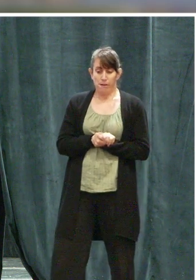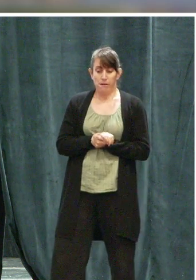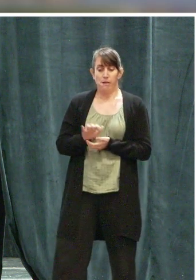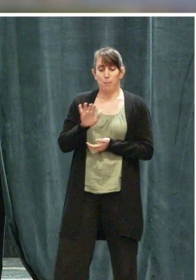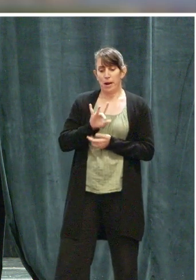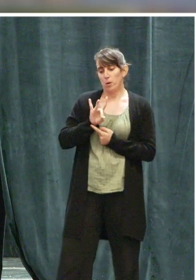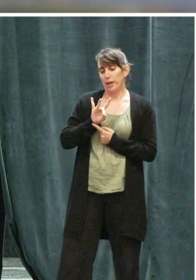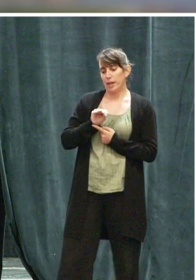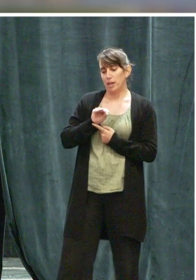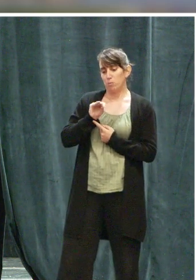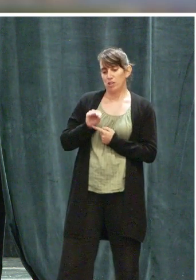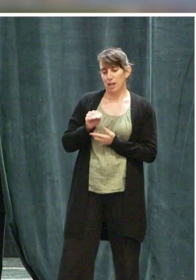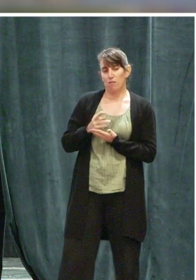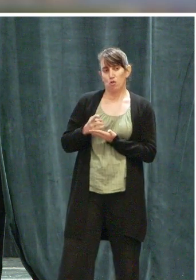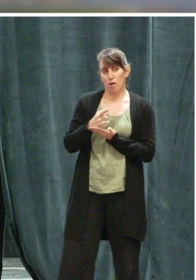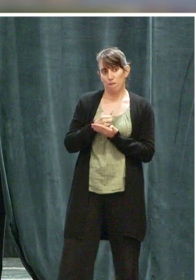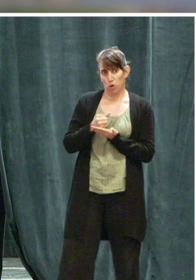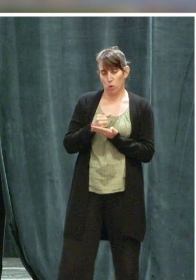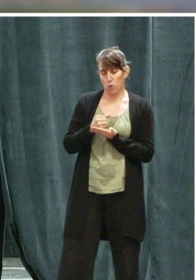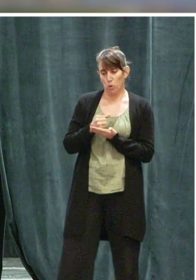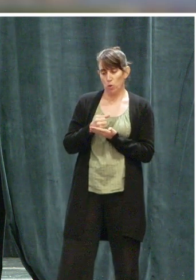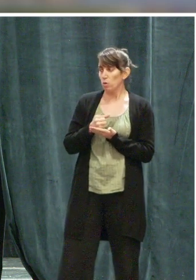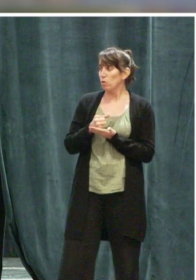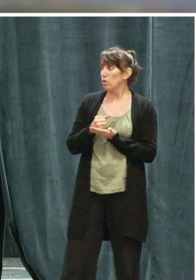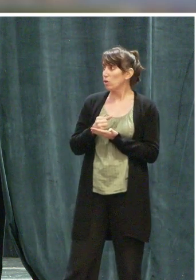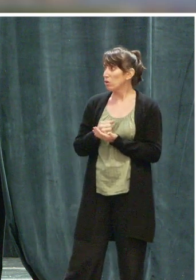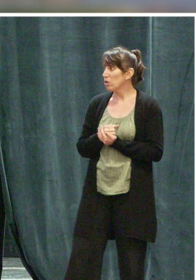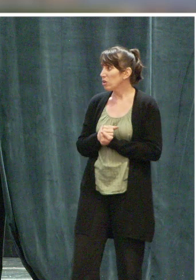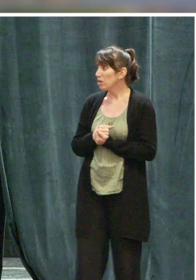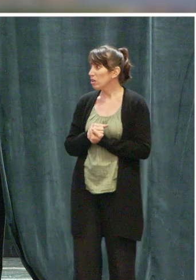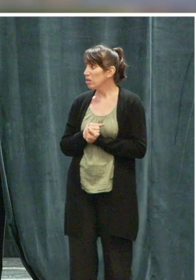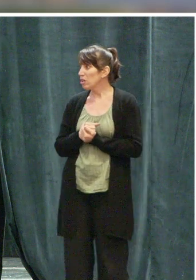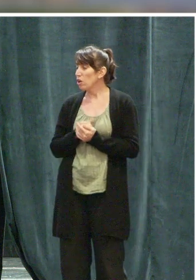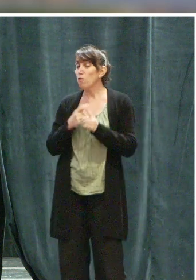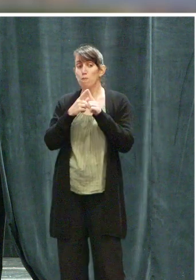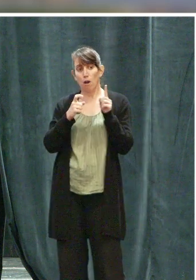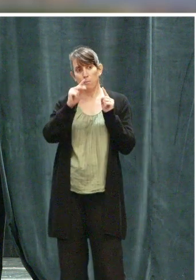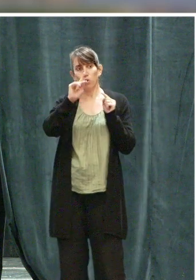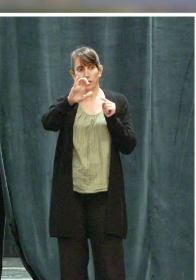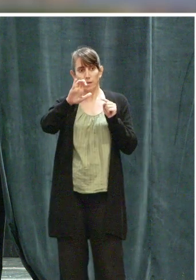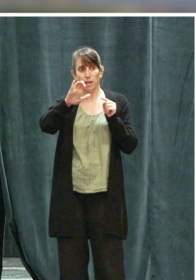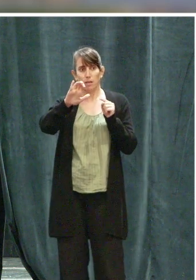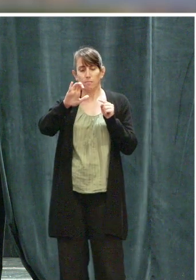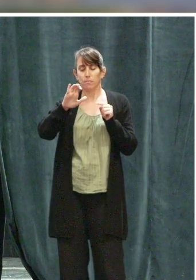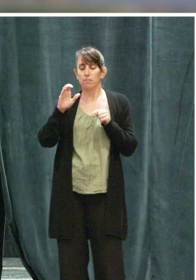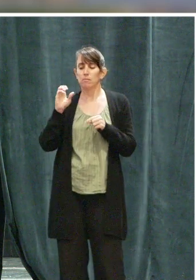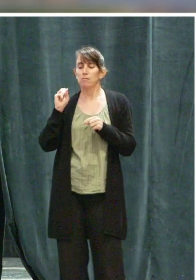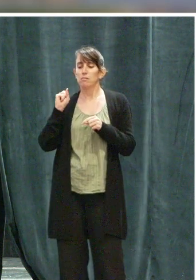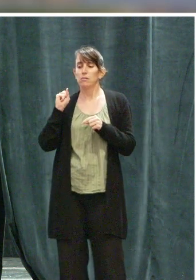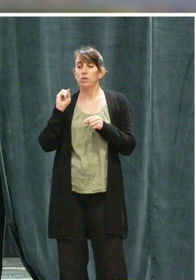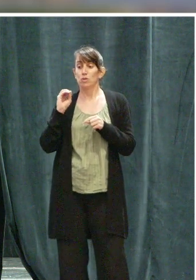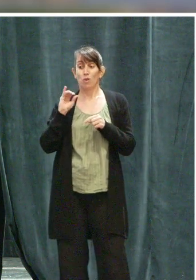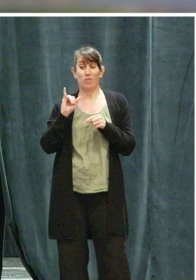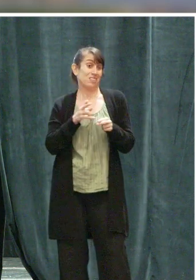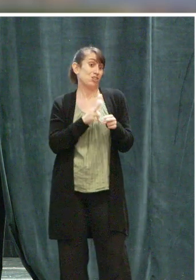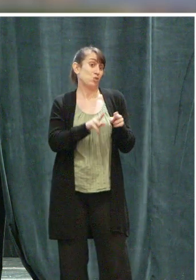80% of our revenues that we collect in form of pilot and ground rent flow directly to the city of New York. So that's the